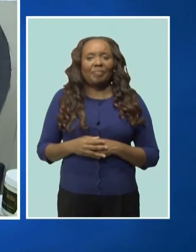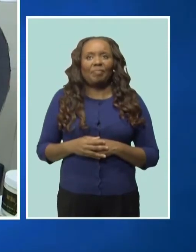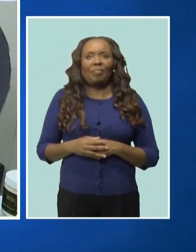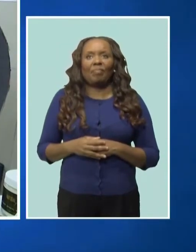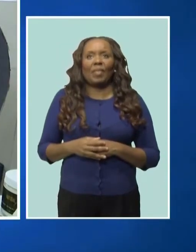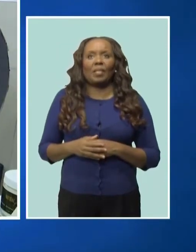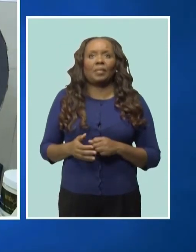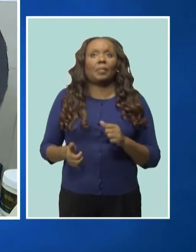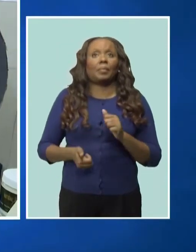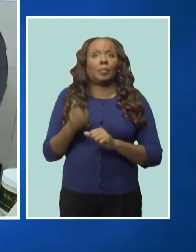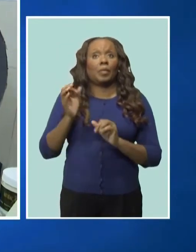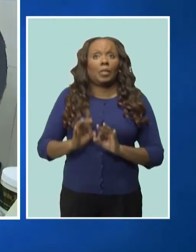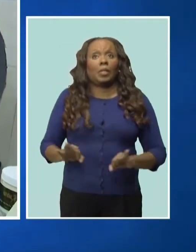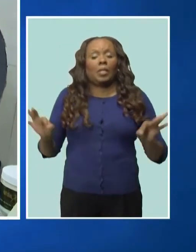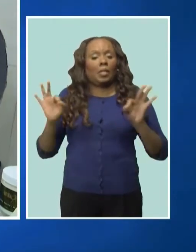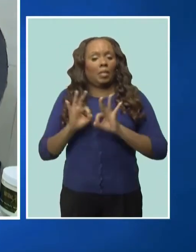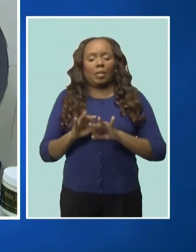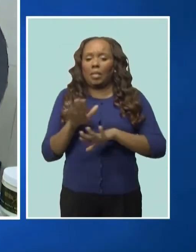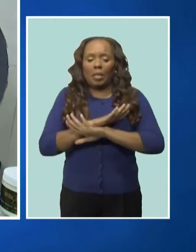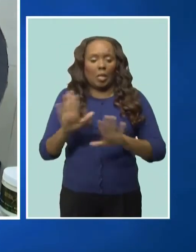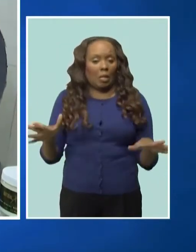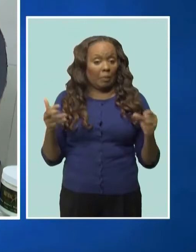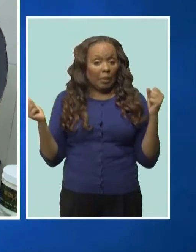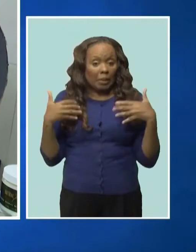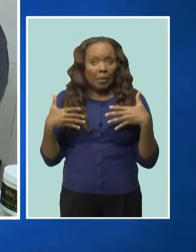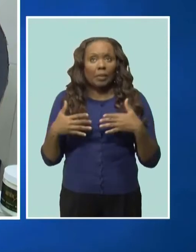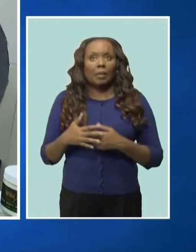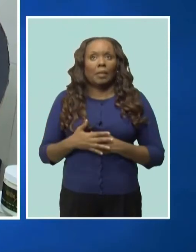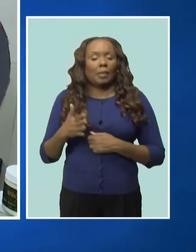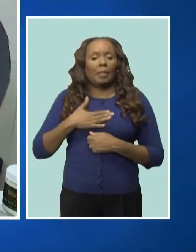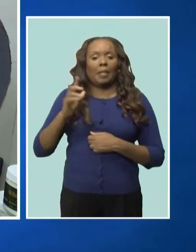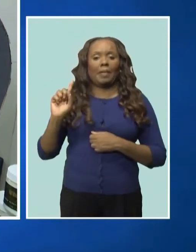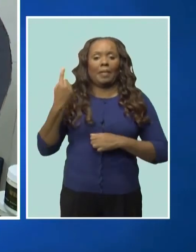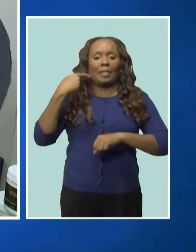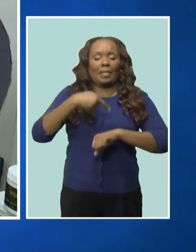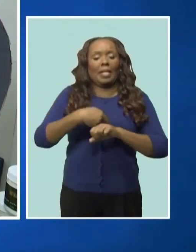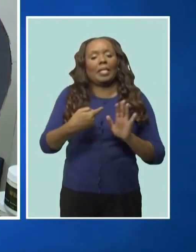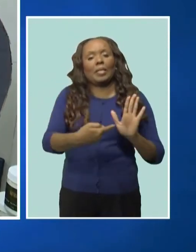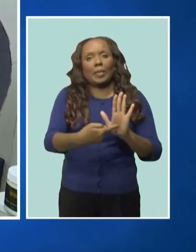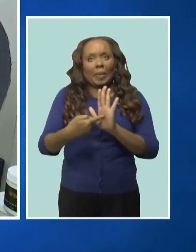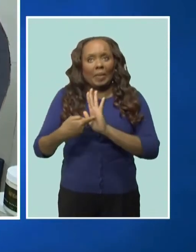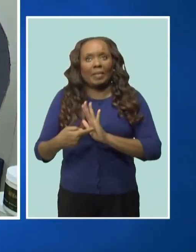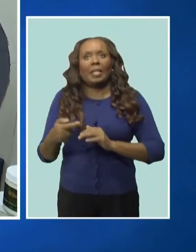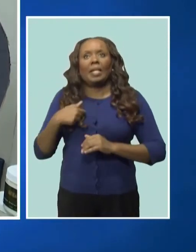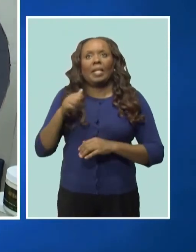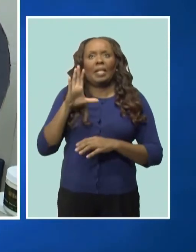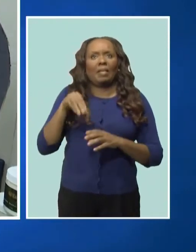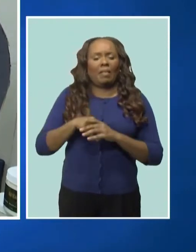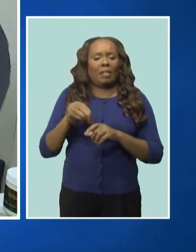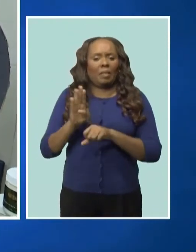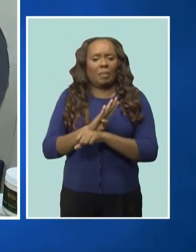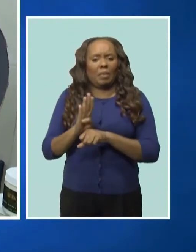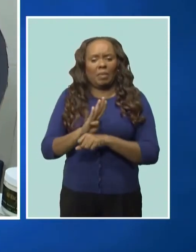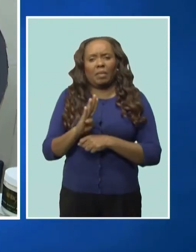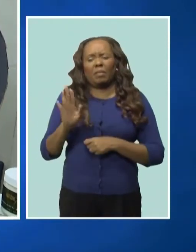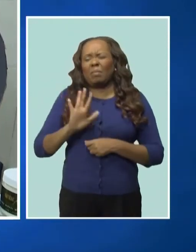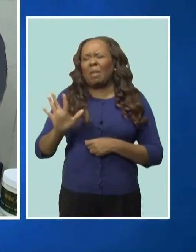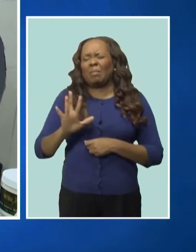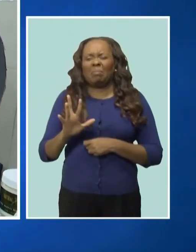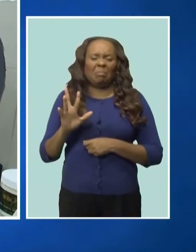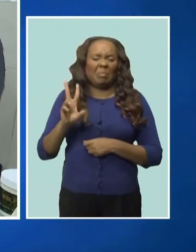let fear stop you from doing anything. This is my first showcase. I had been in business for about two